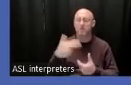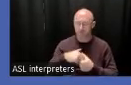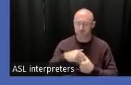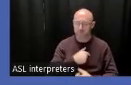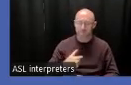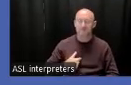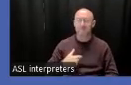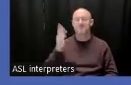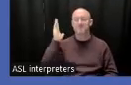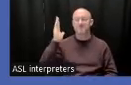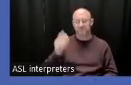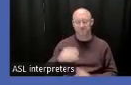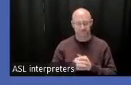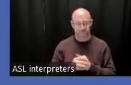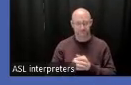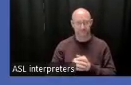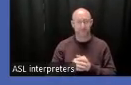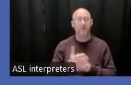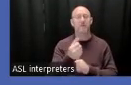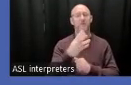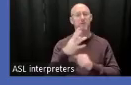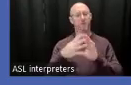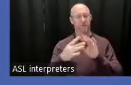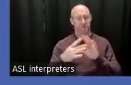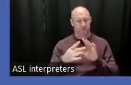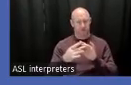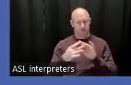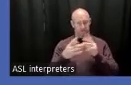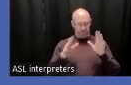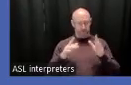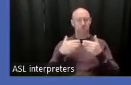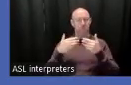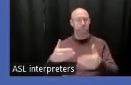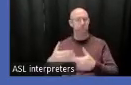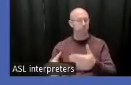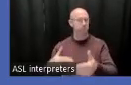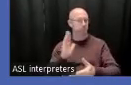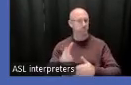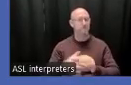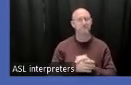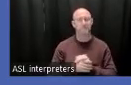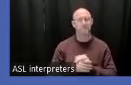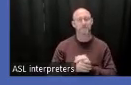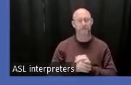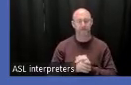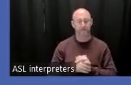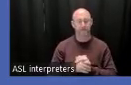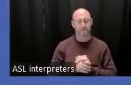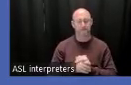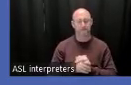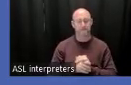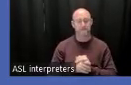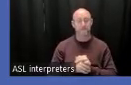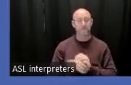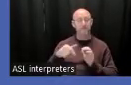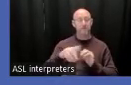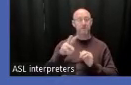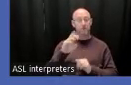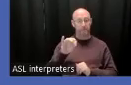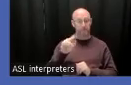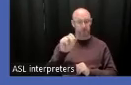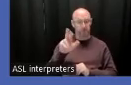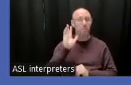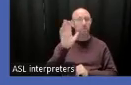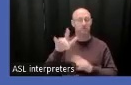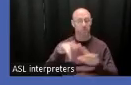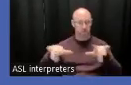at the presentation. A couple of things before we go ahead and get started. This webinar is being